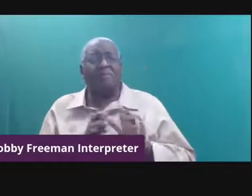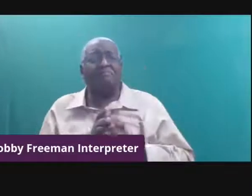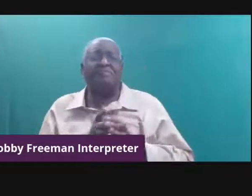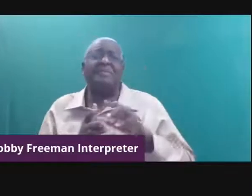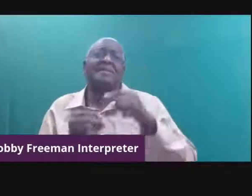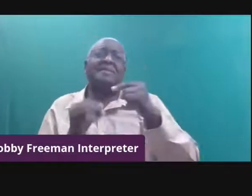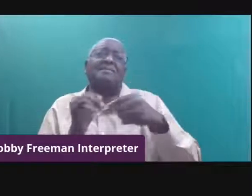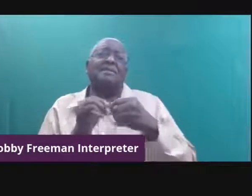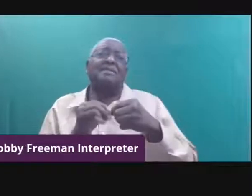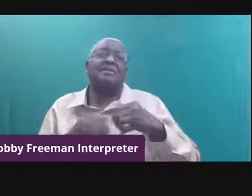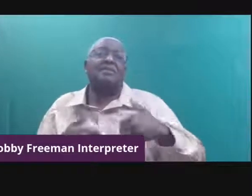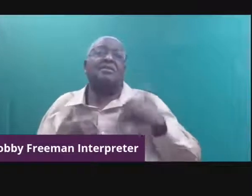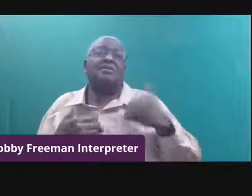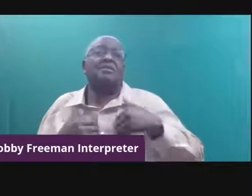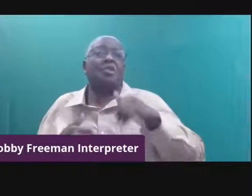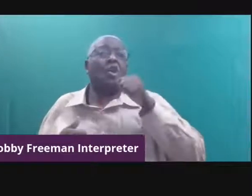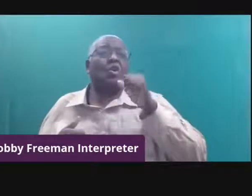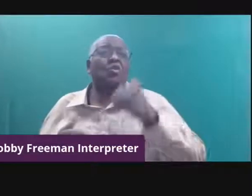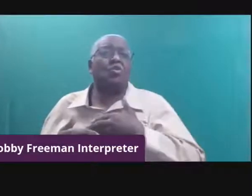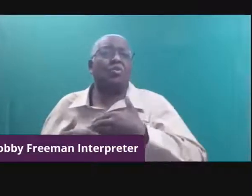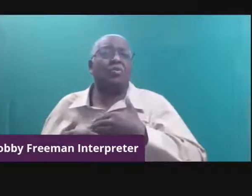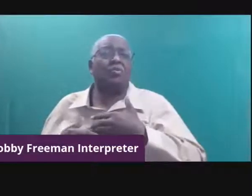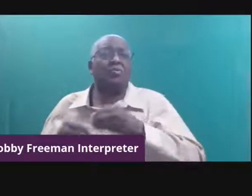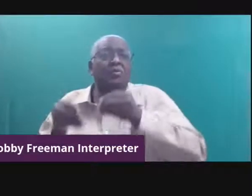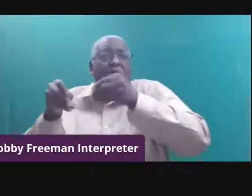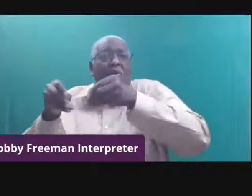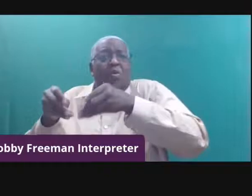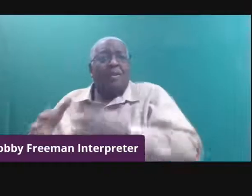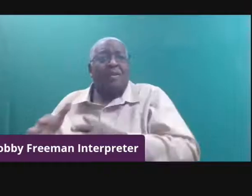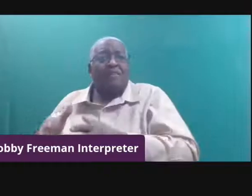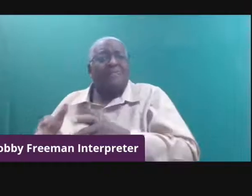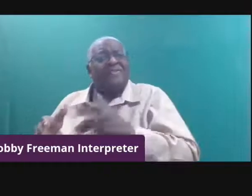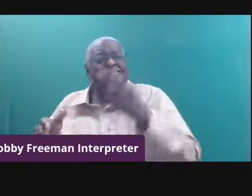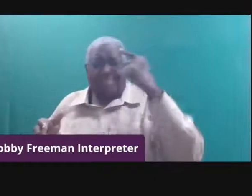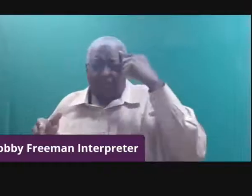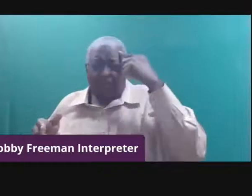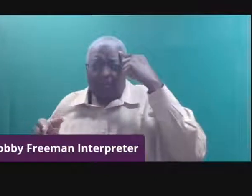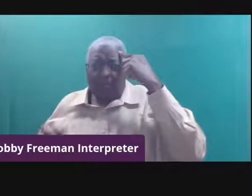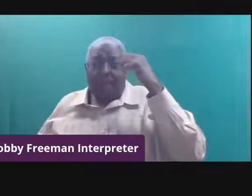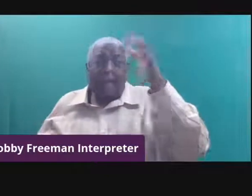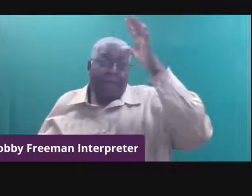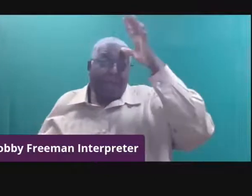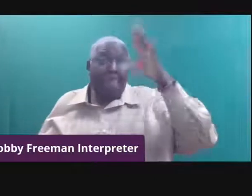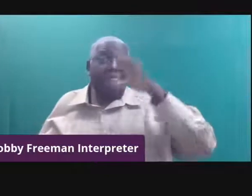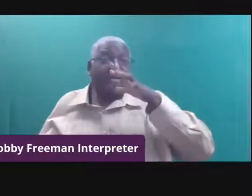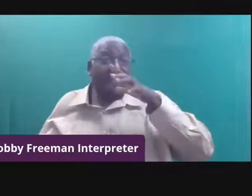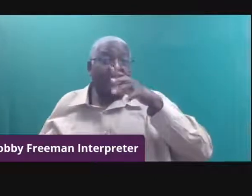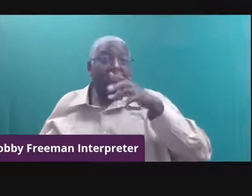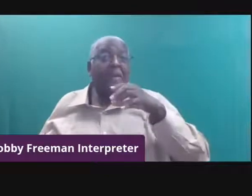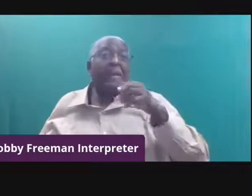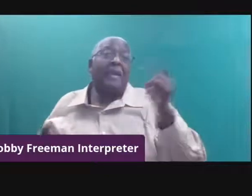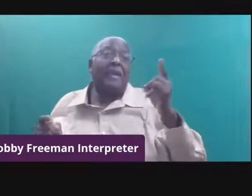girl who was abandoned, she thought, by her parents and raised by her grandmother. And she was